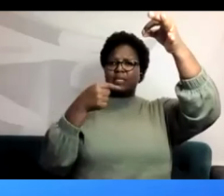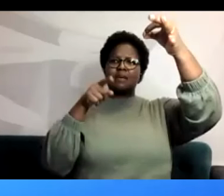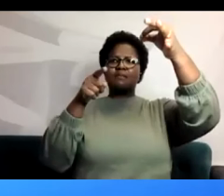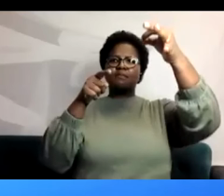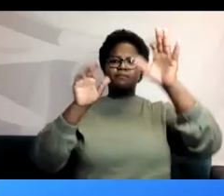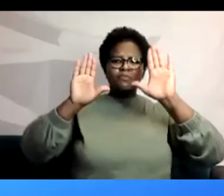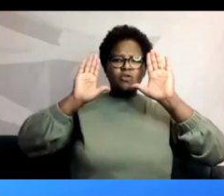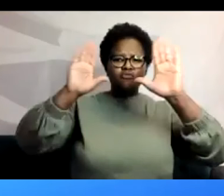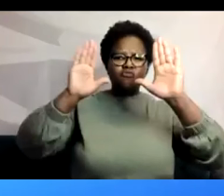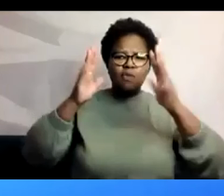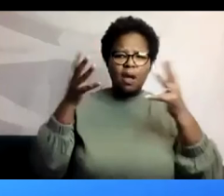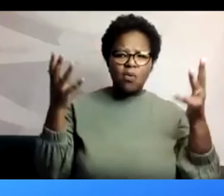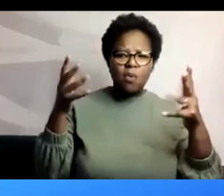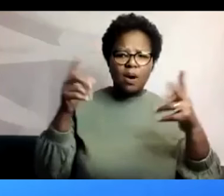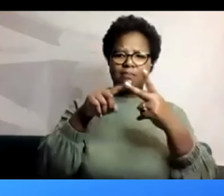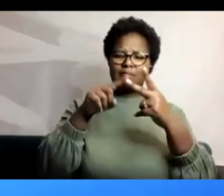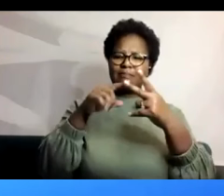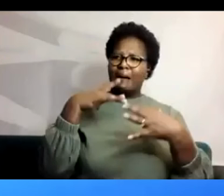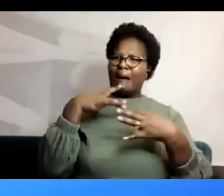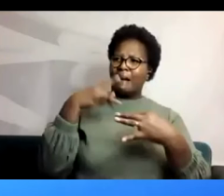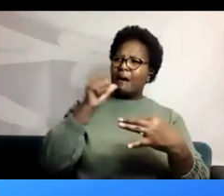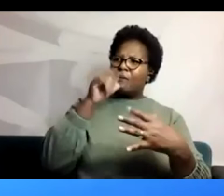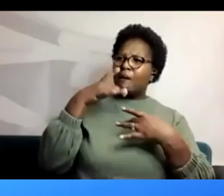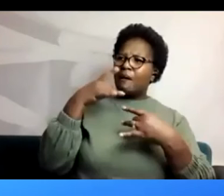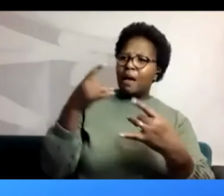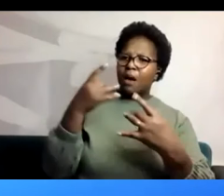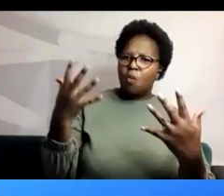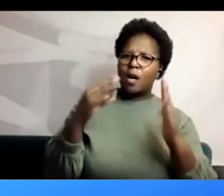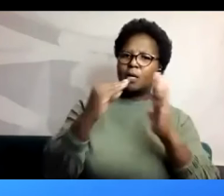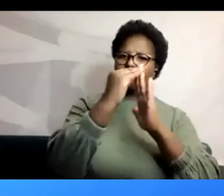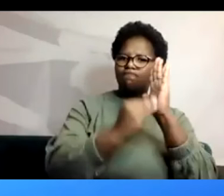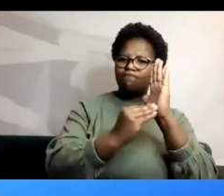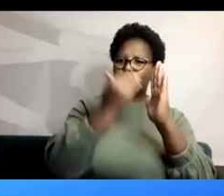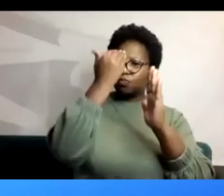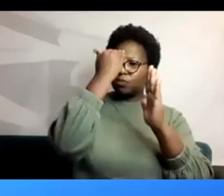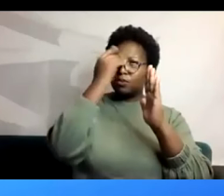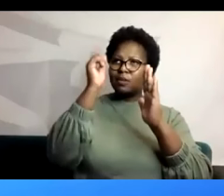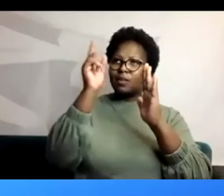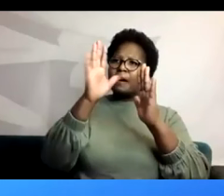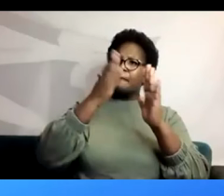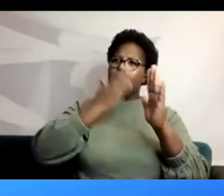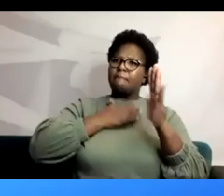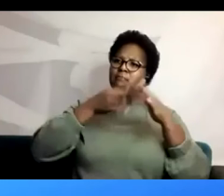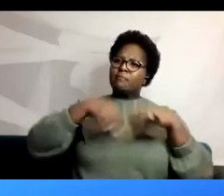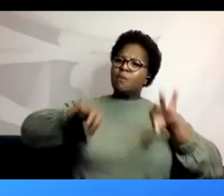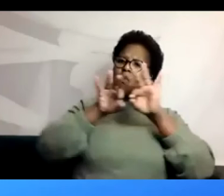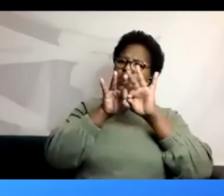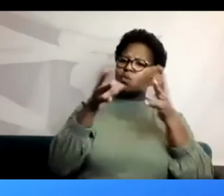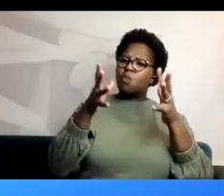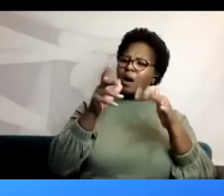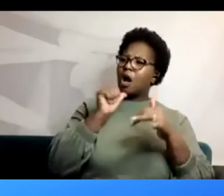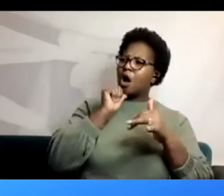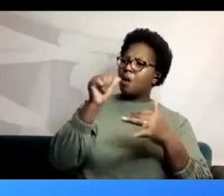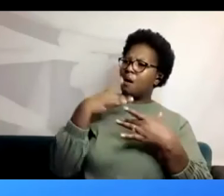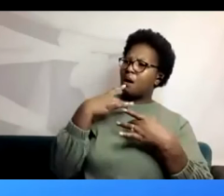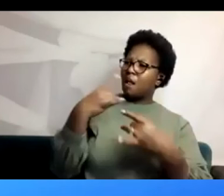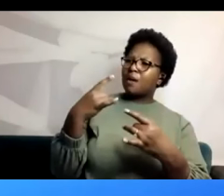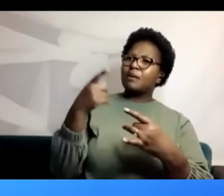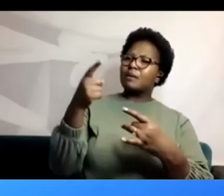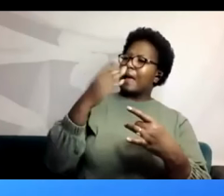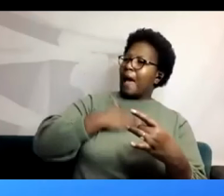others like and admire about them. We also learn what's important to the person, their likes and dislikes, what makes them happy,